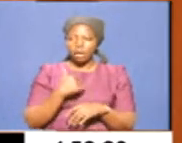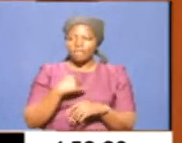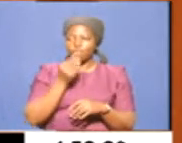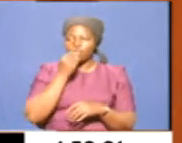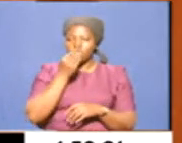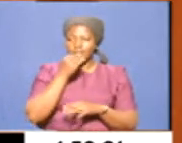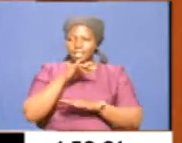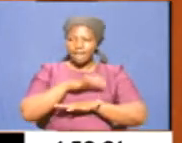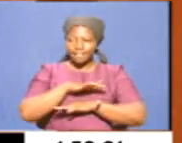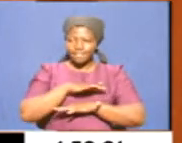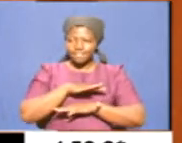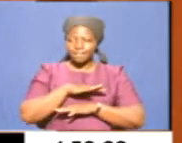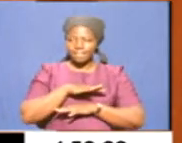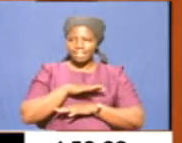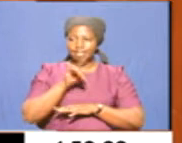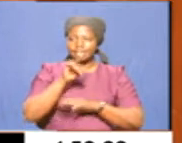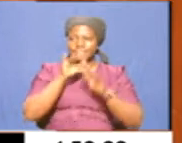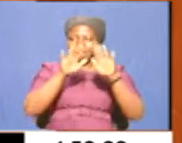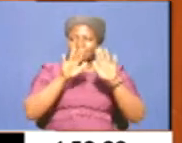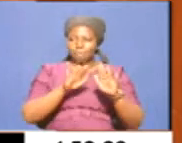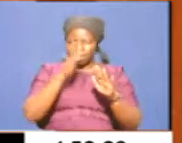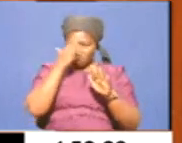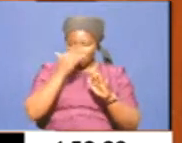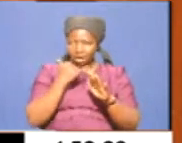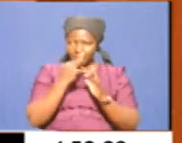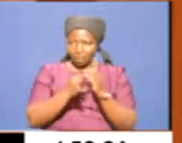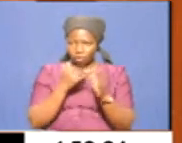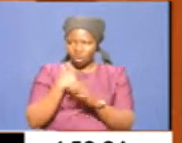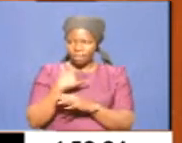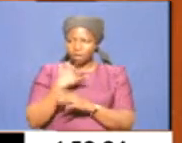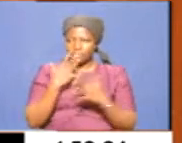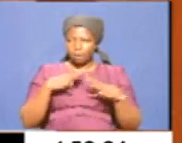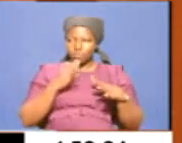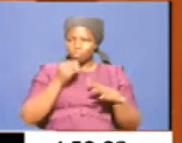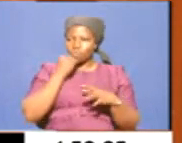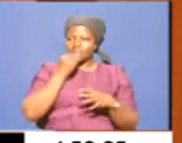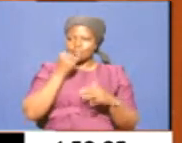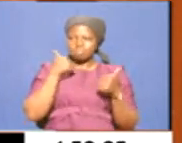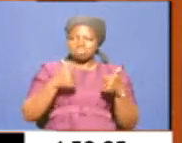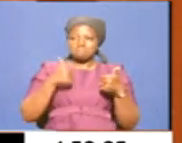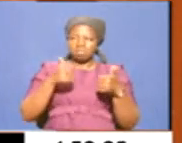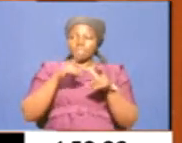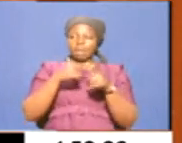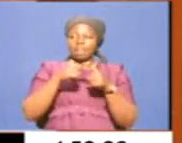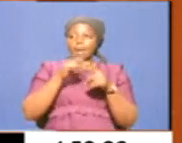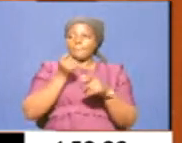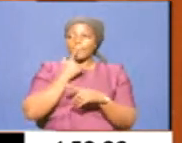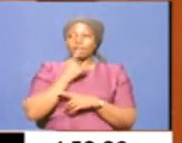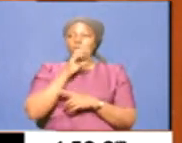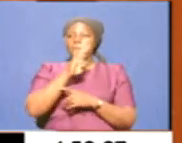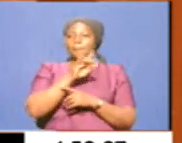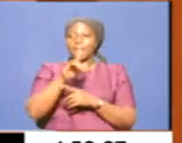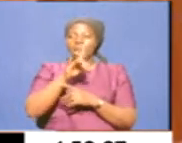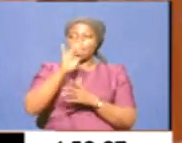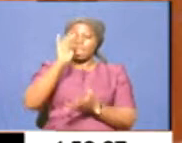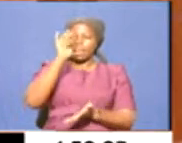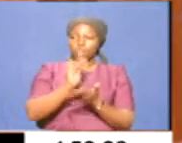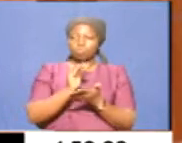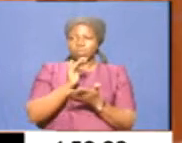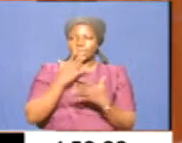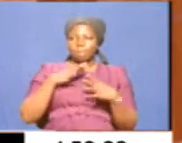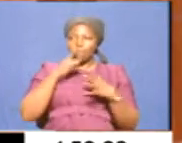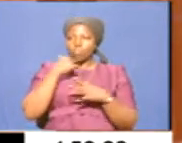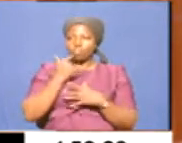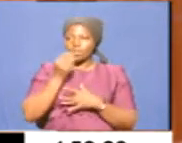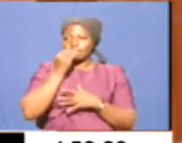because, you know, if you have a nutritious population, you reduce on your medical bills, but people who have good nutrients are also good learners. So if you think